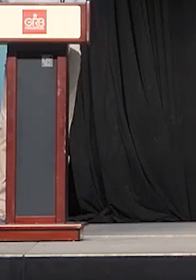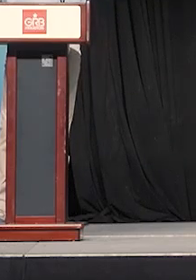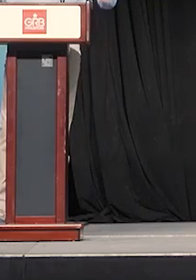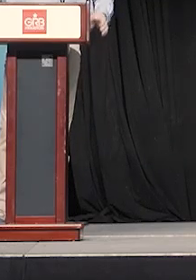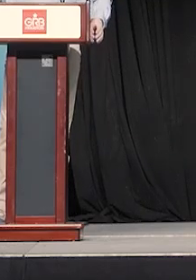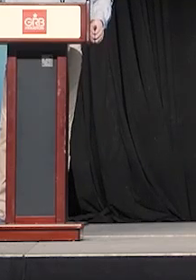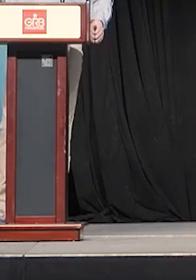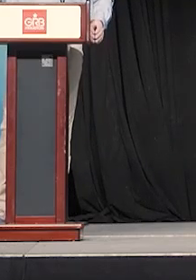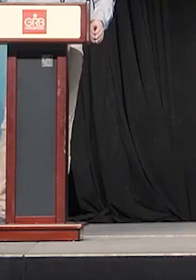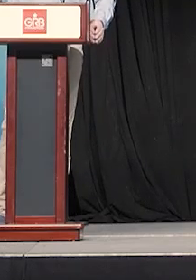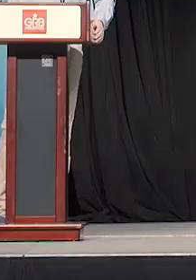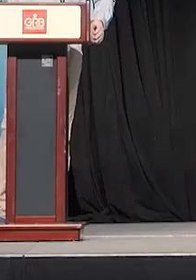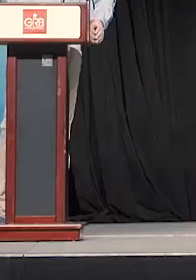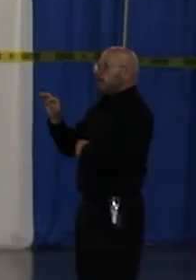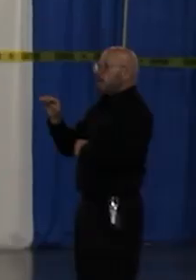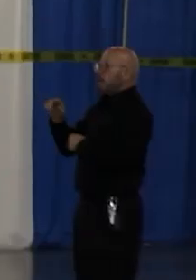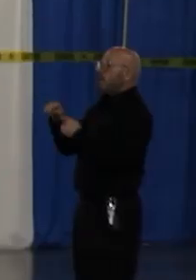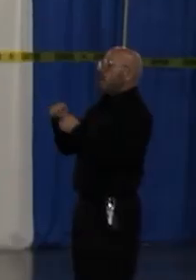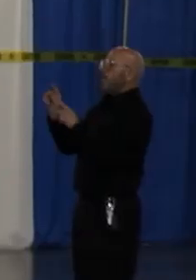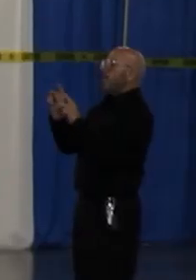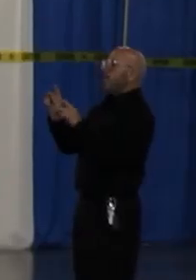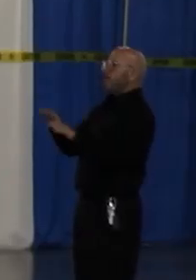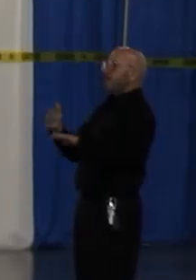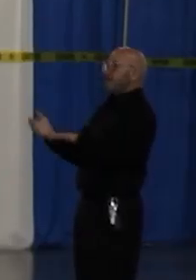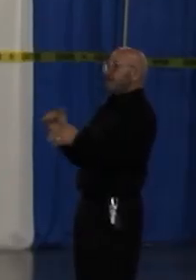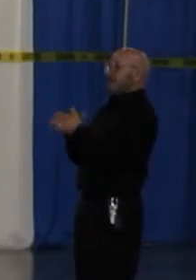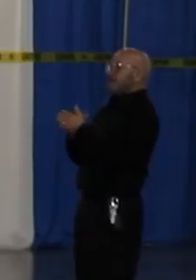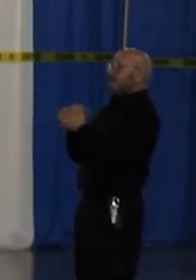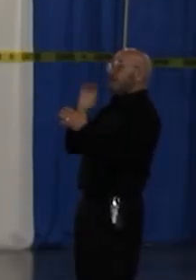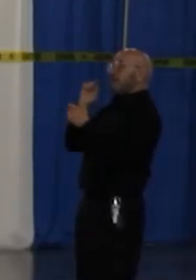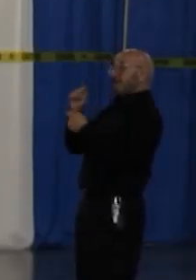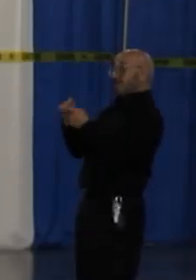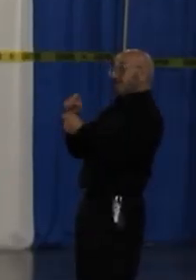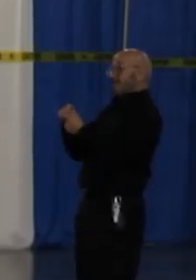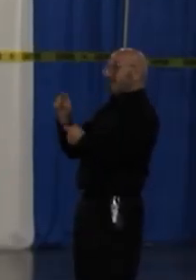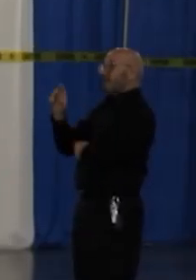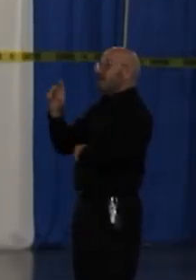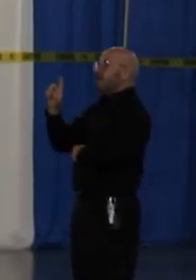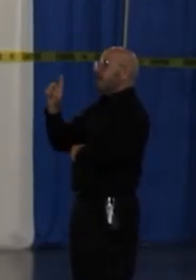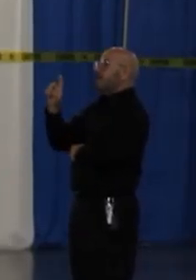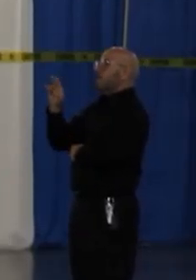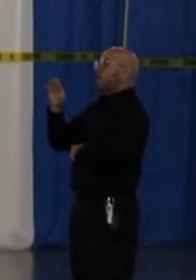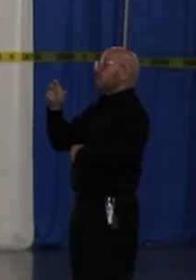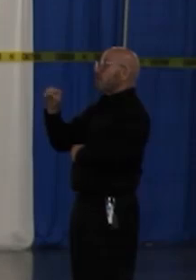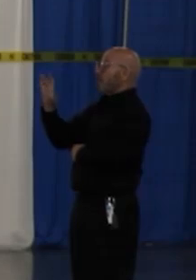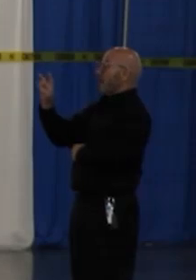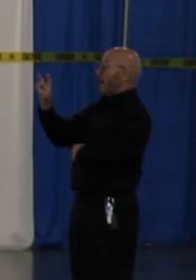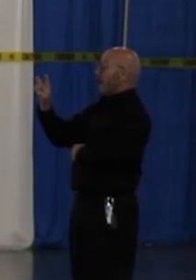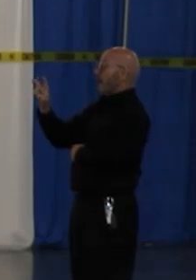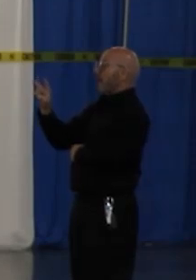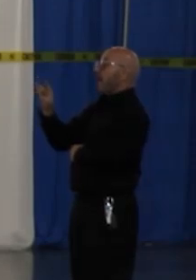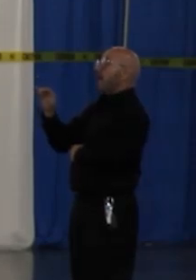when approximately about 10 people died. So from this particular derecho, 8 people died in the Houston area, 3 from